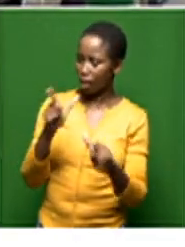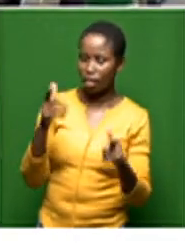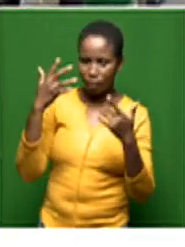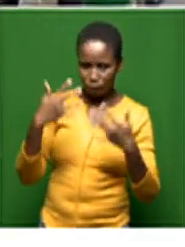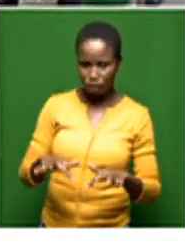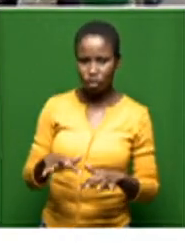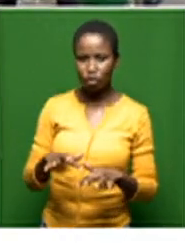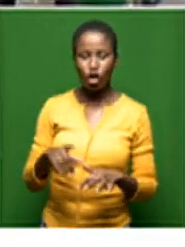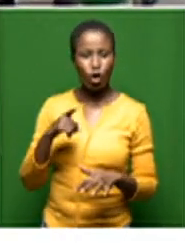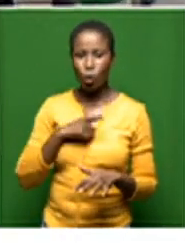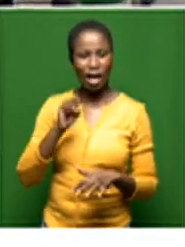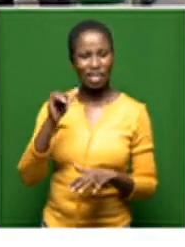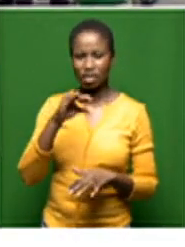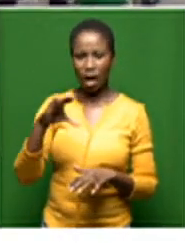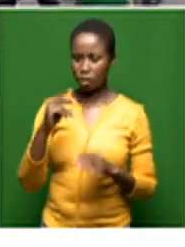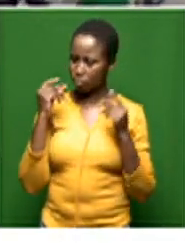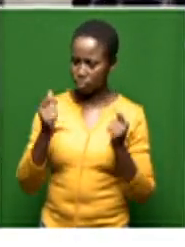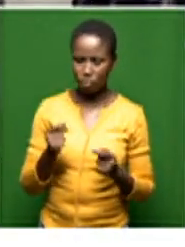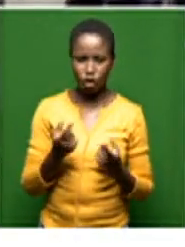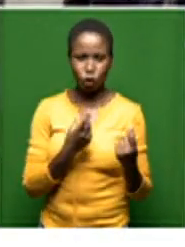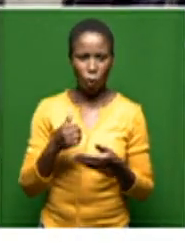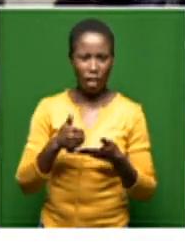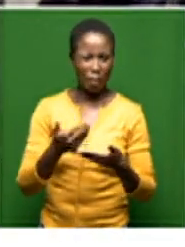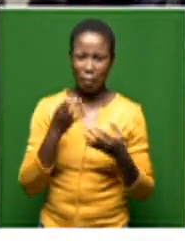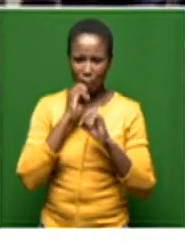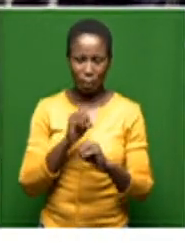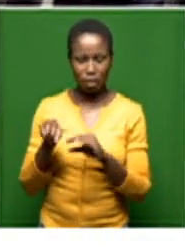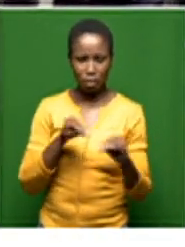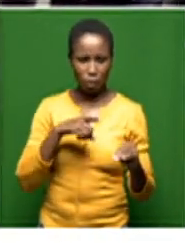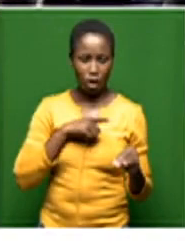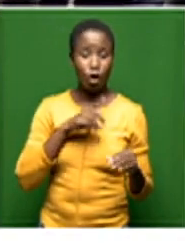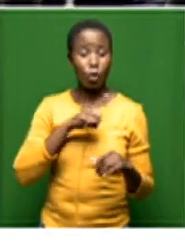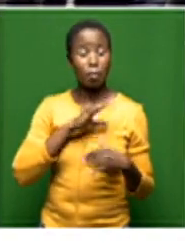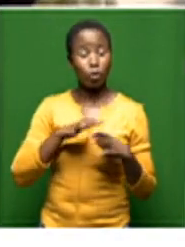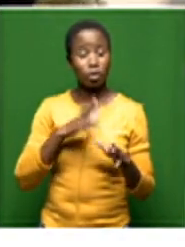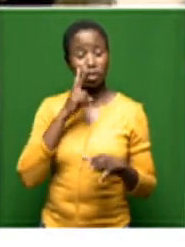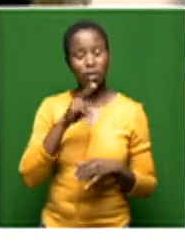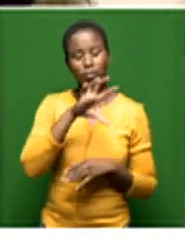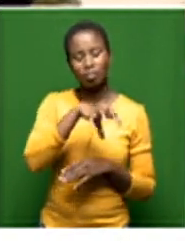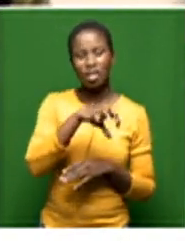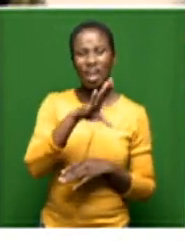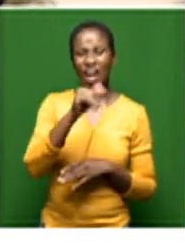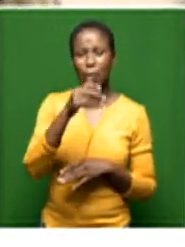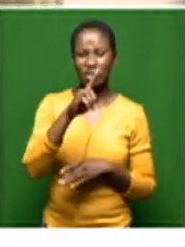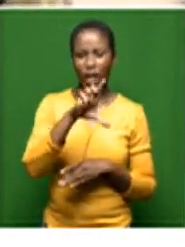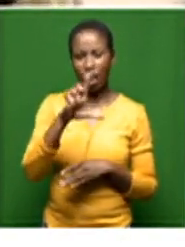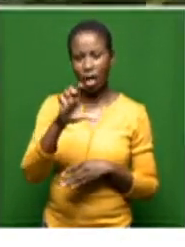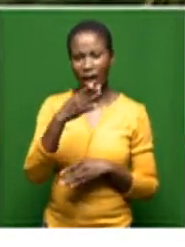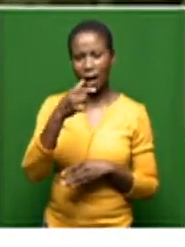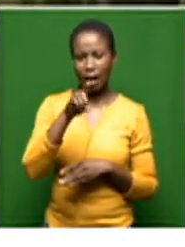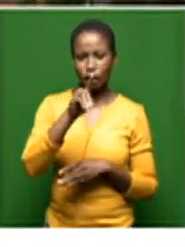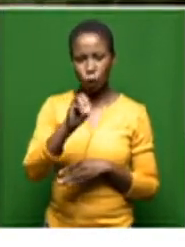understand why SADC is not acting, because when you look at the problem of Cabo Delgado, it is not a problem that